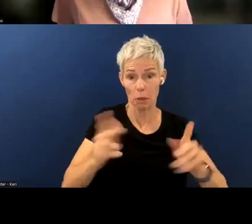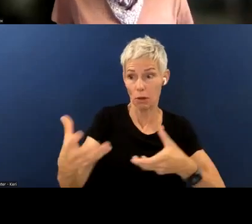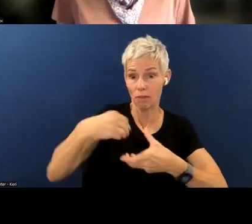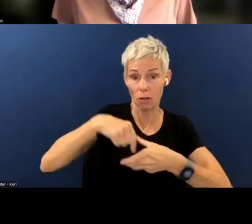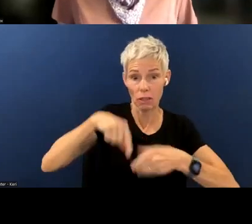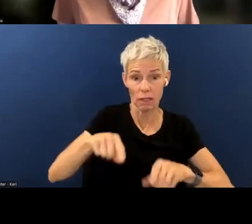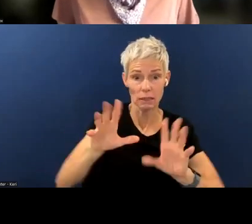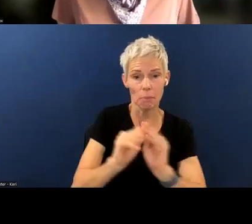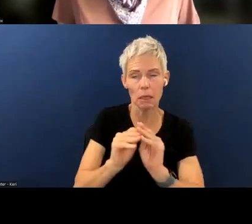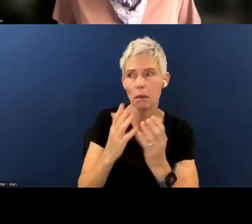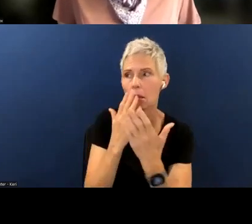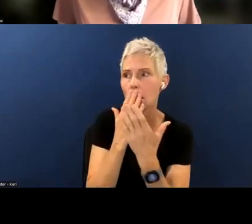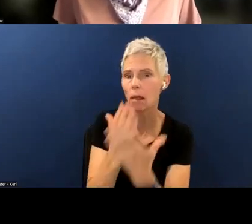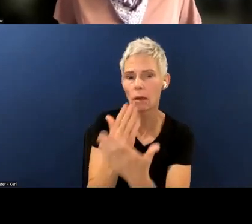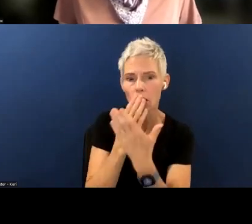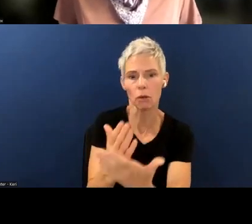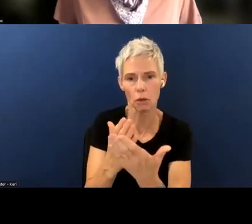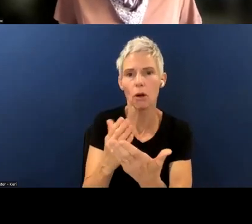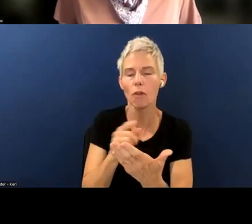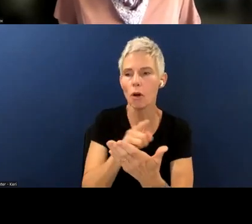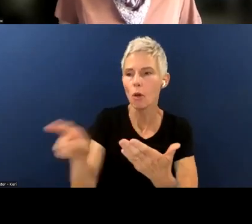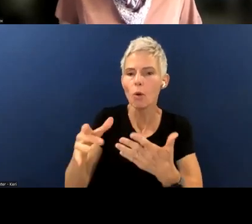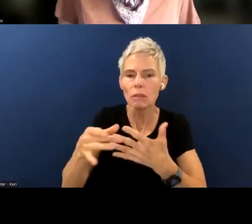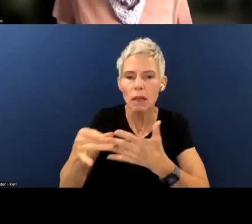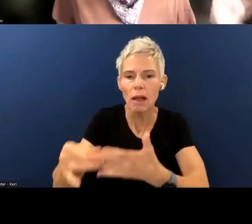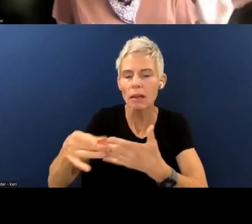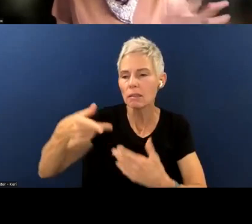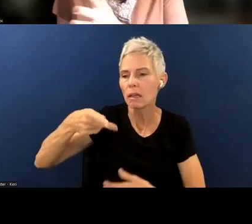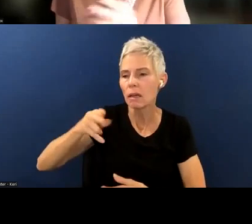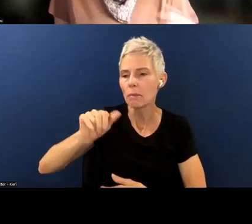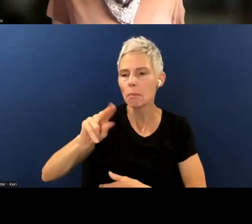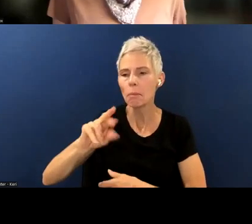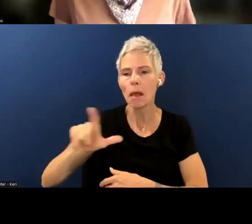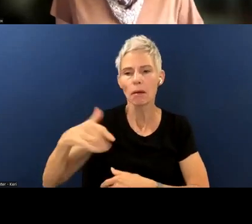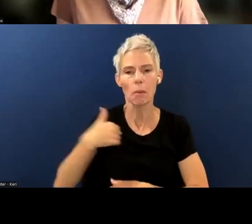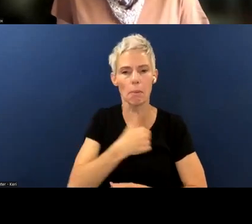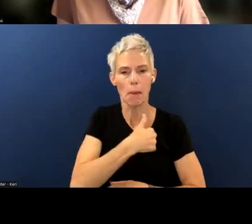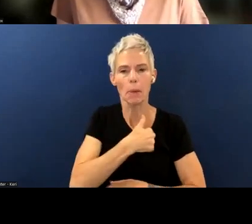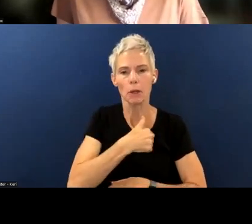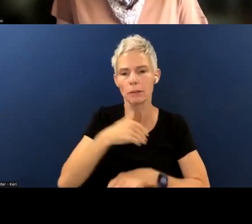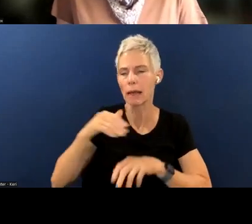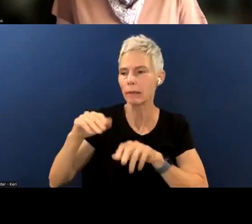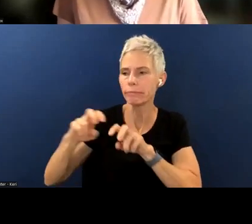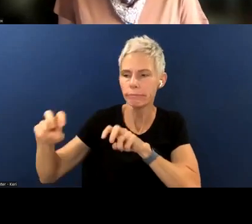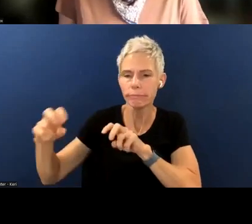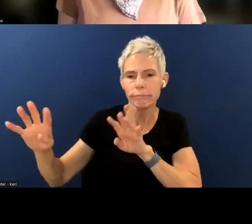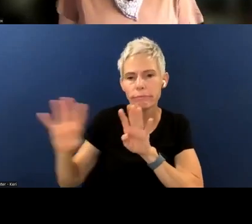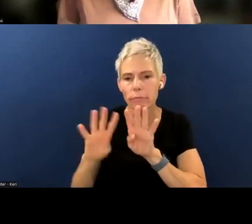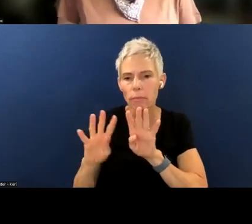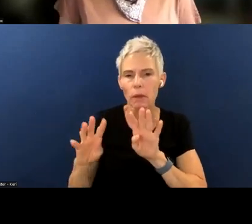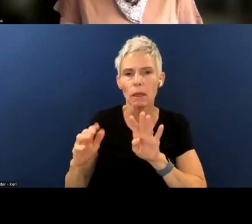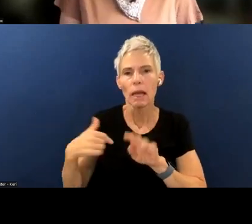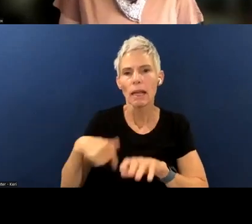thank you to all of our guidance panel members, and especially those who walked with us all the way through to trusted